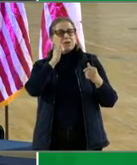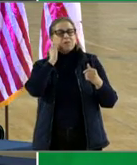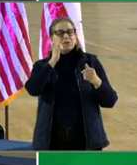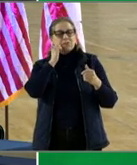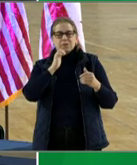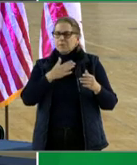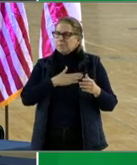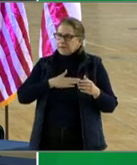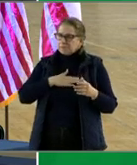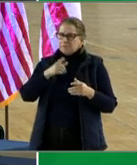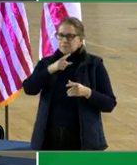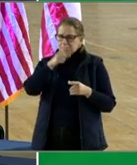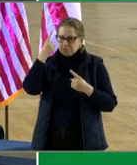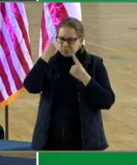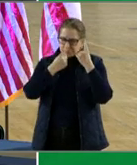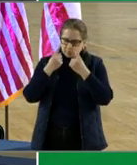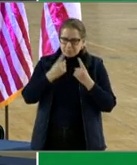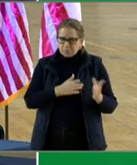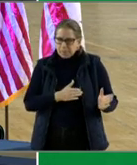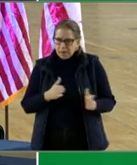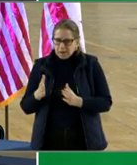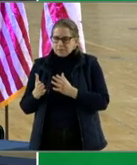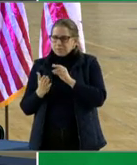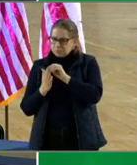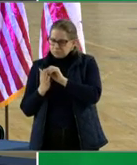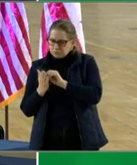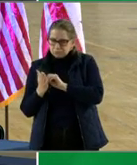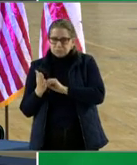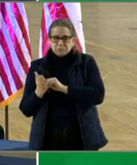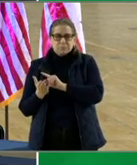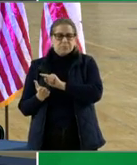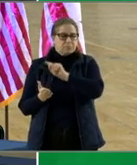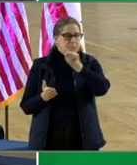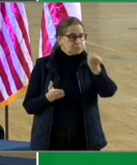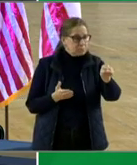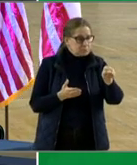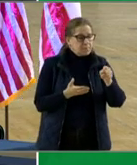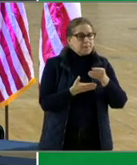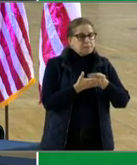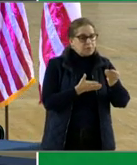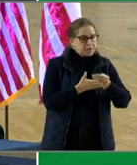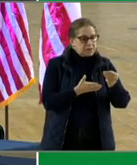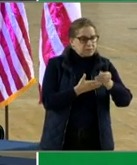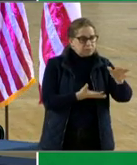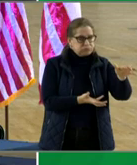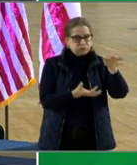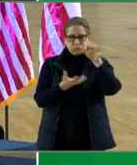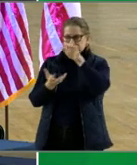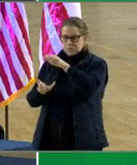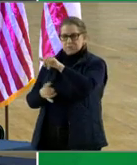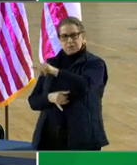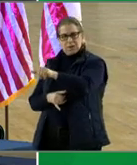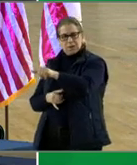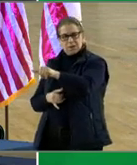their essential food or supplies. So we continue to do that. But let me look at the order again.